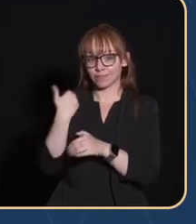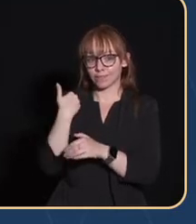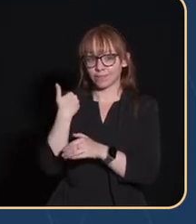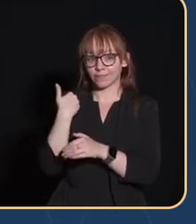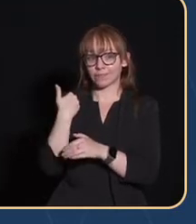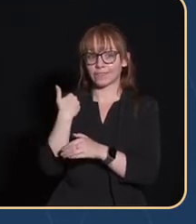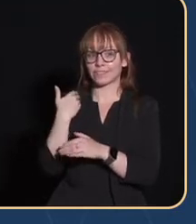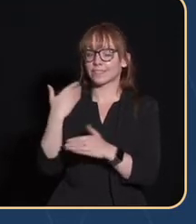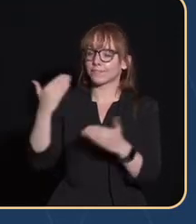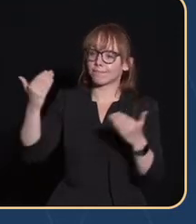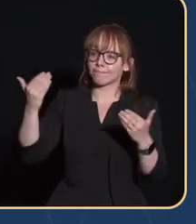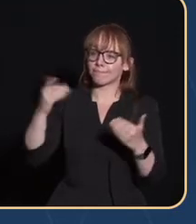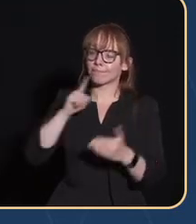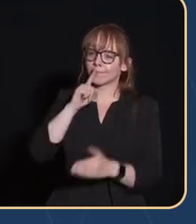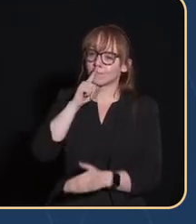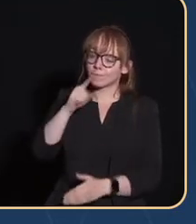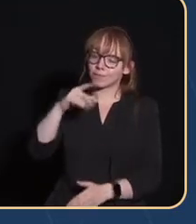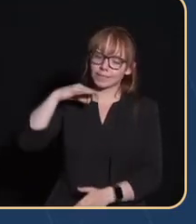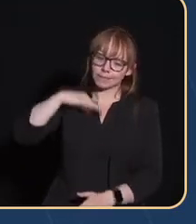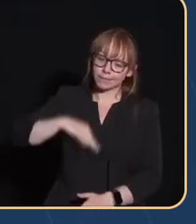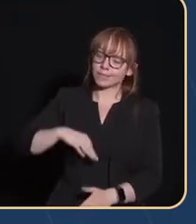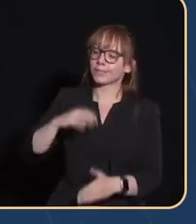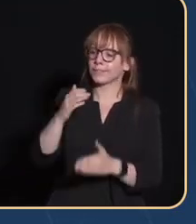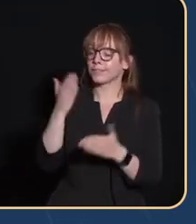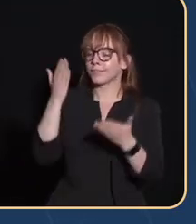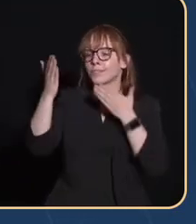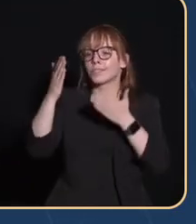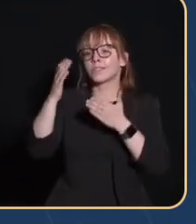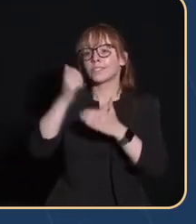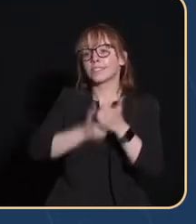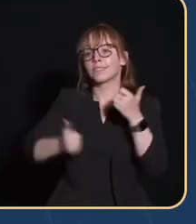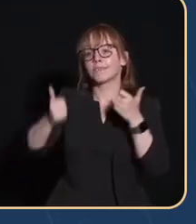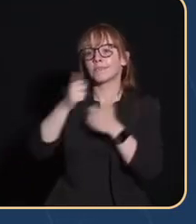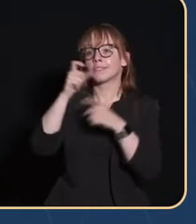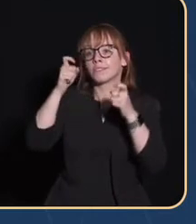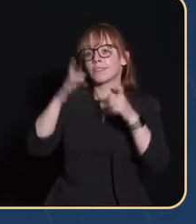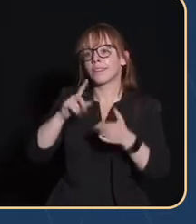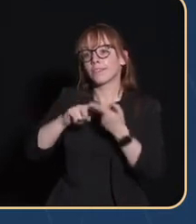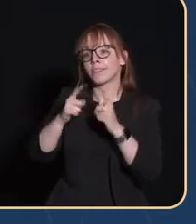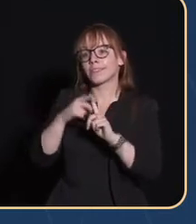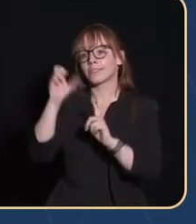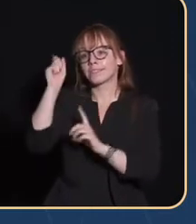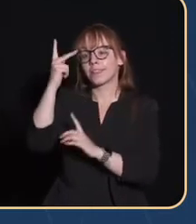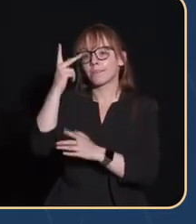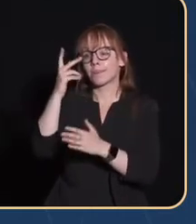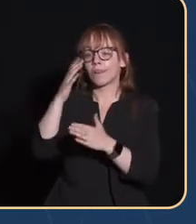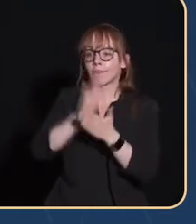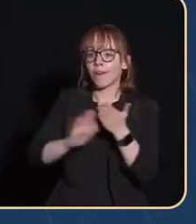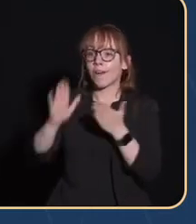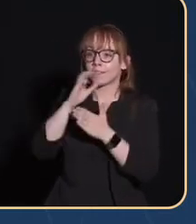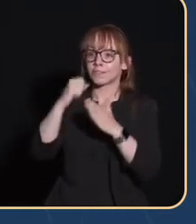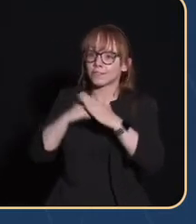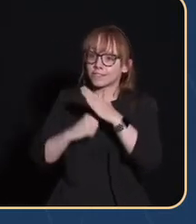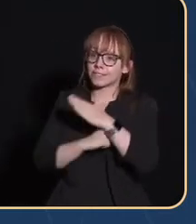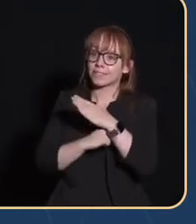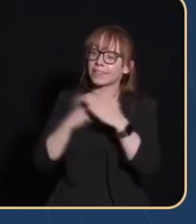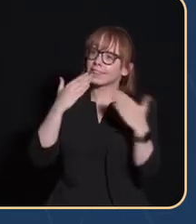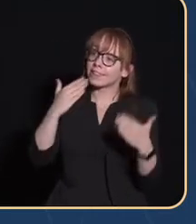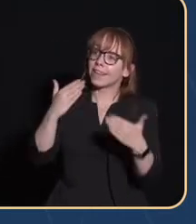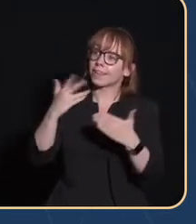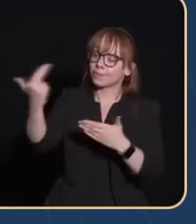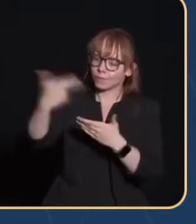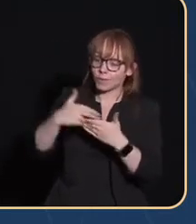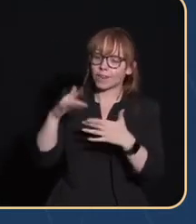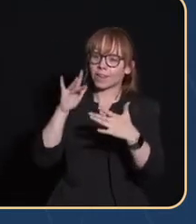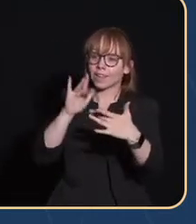privilege of serving as the Executive Director of the Friends of St. Paul College Foundation. Thank you for joining us virtually